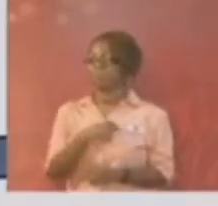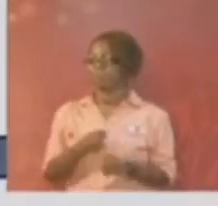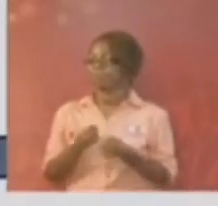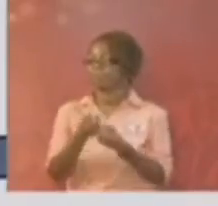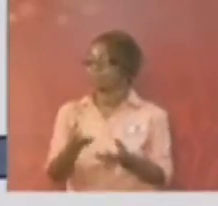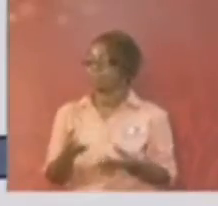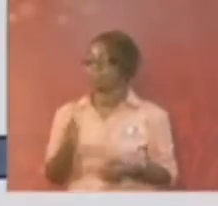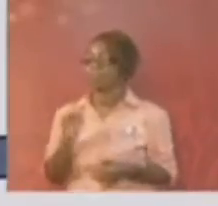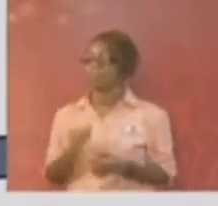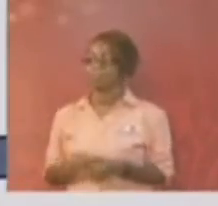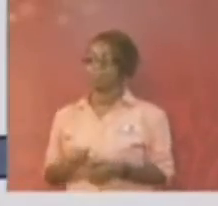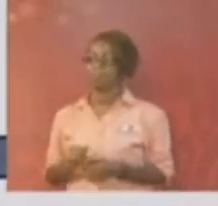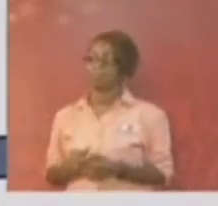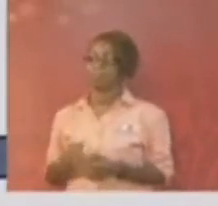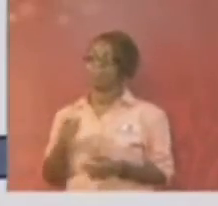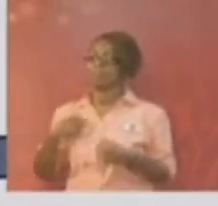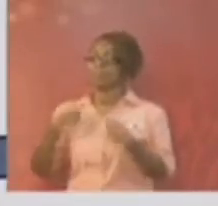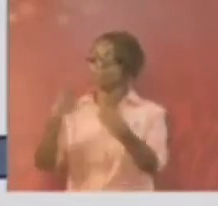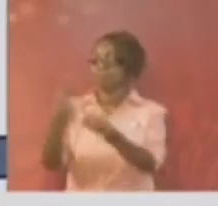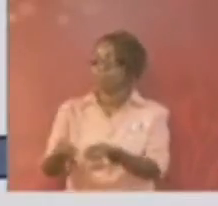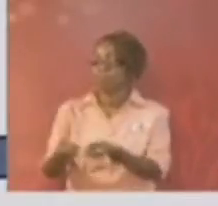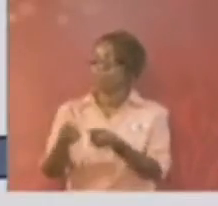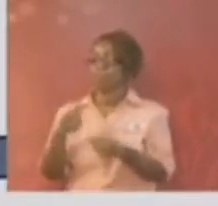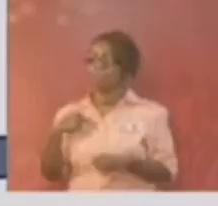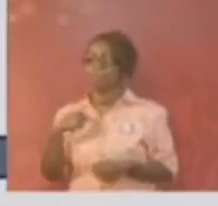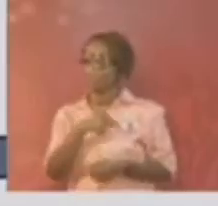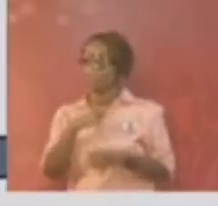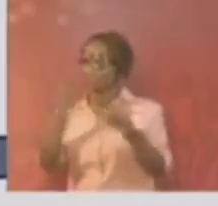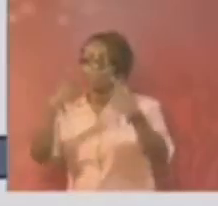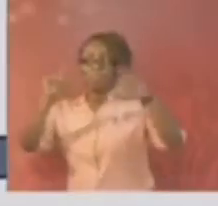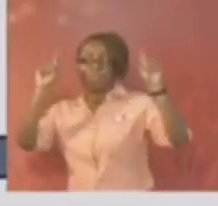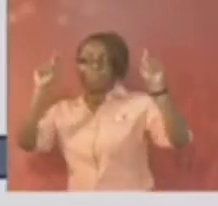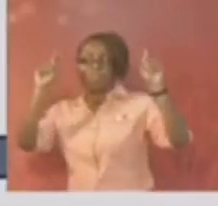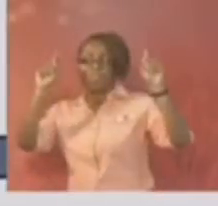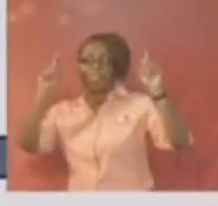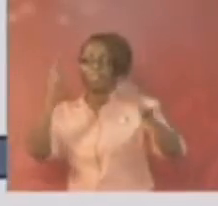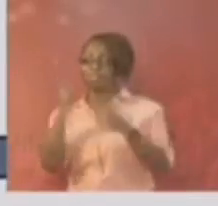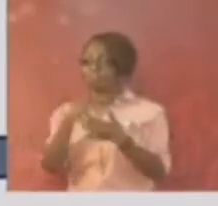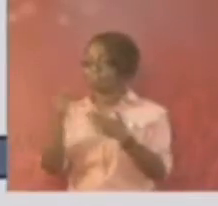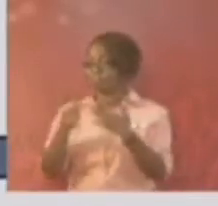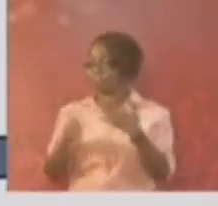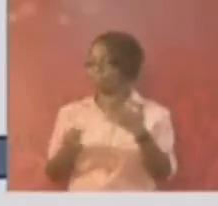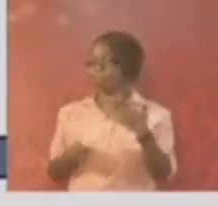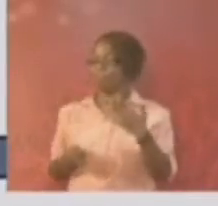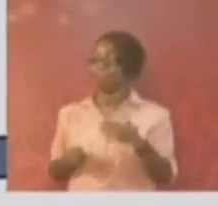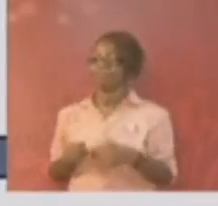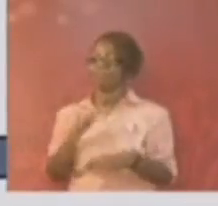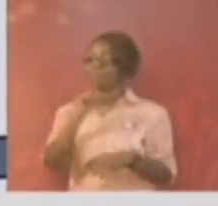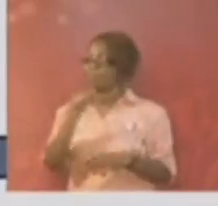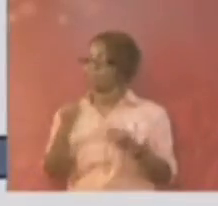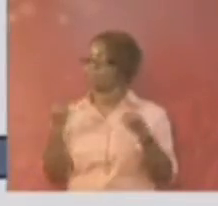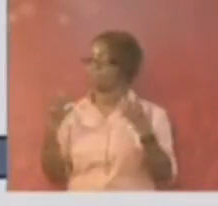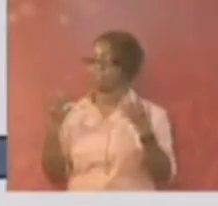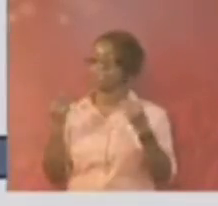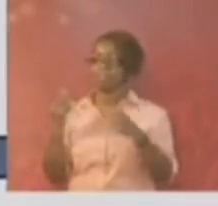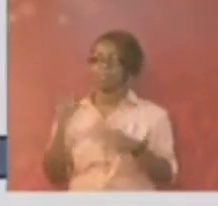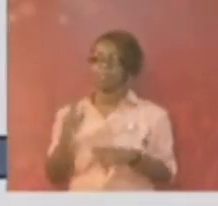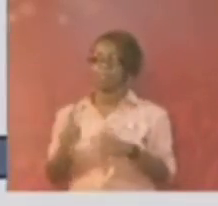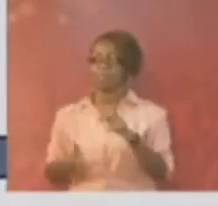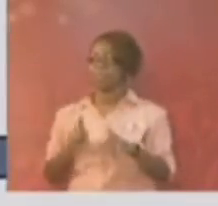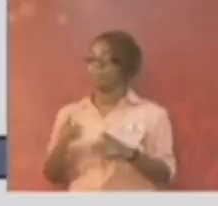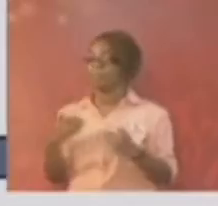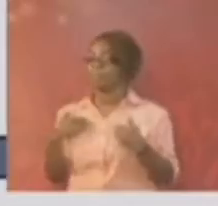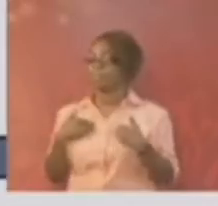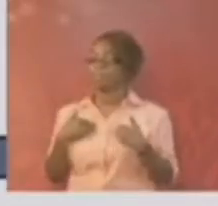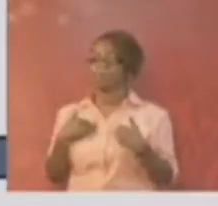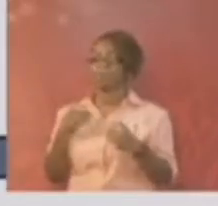thus far, I think our success has been that there have been not very many major events related to the